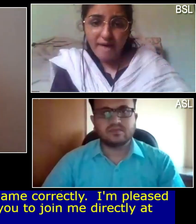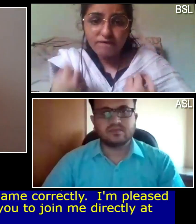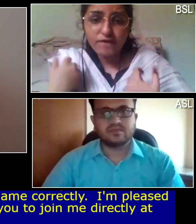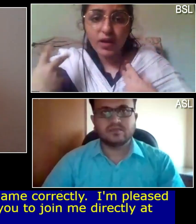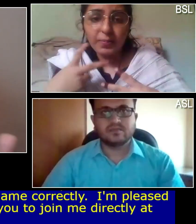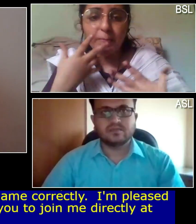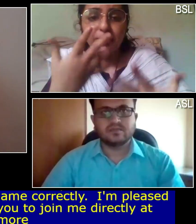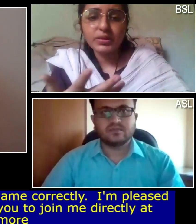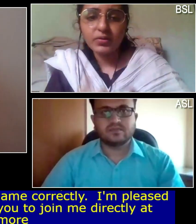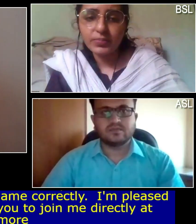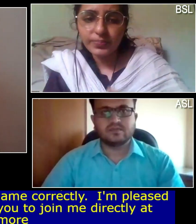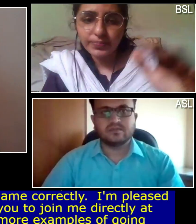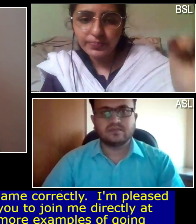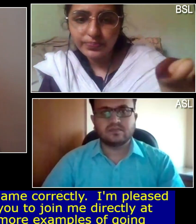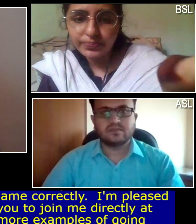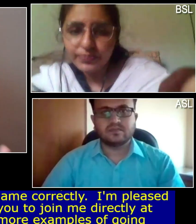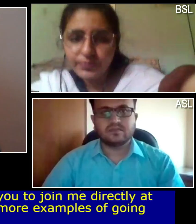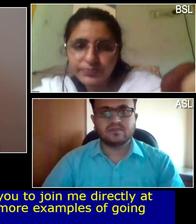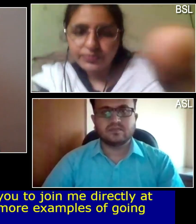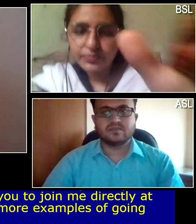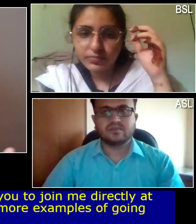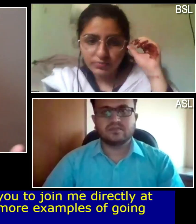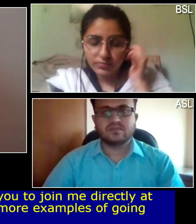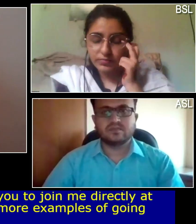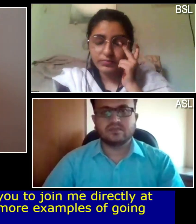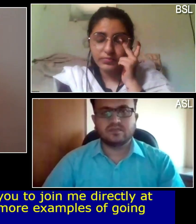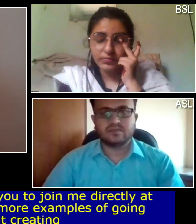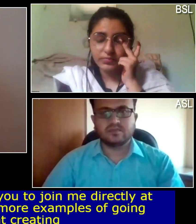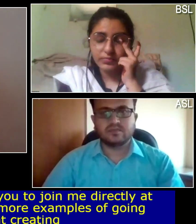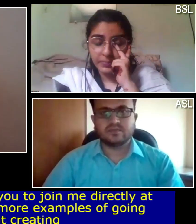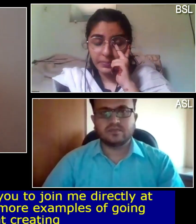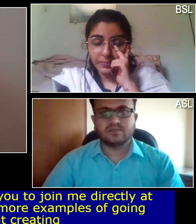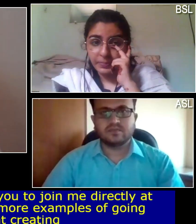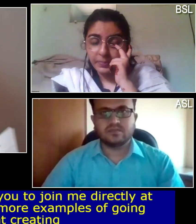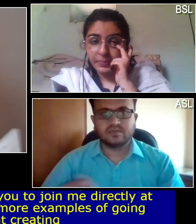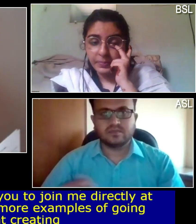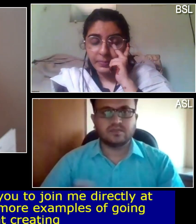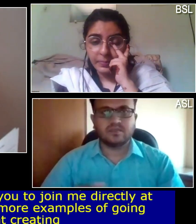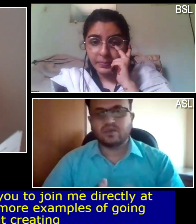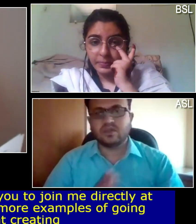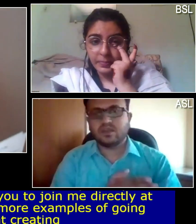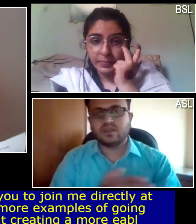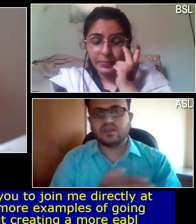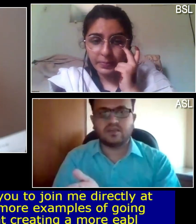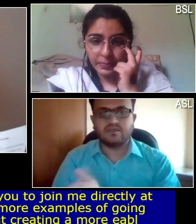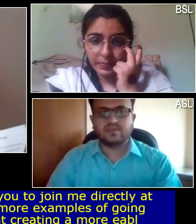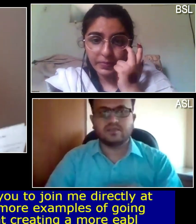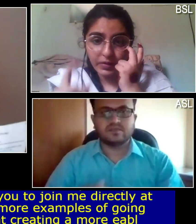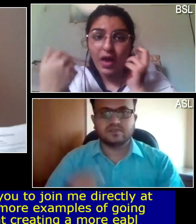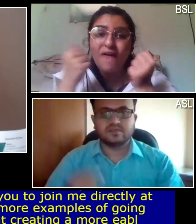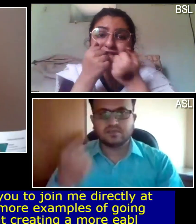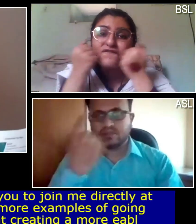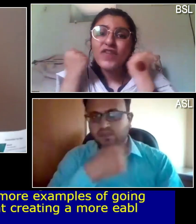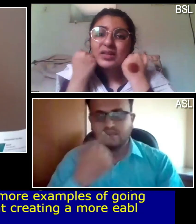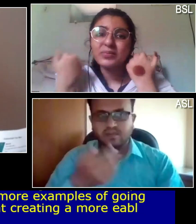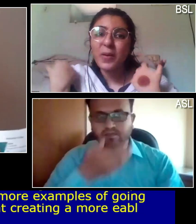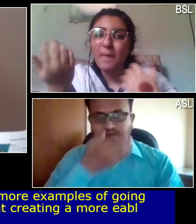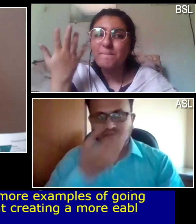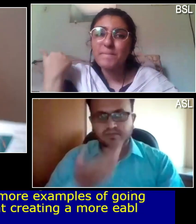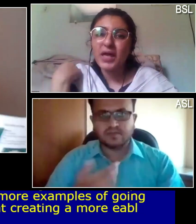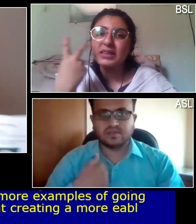that creating a more accessibility society doesn't even cost less. For example, the face mask I was showing earlier, which I'm holding